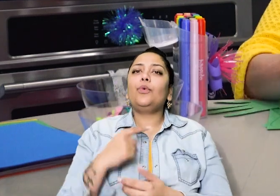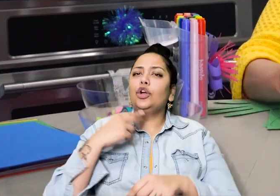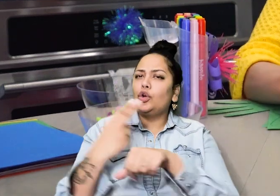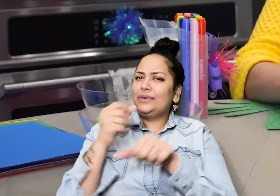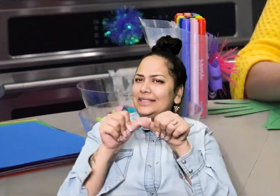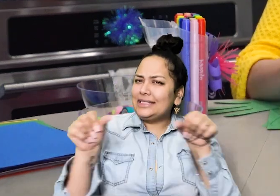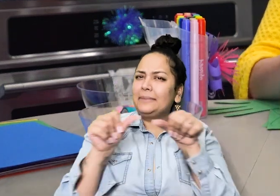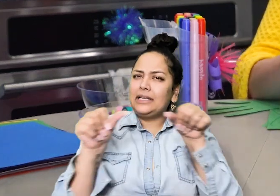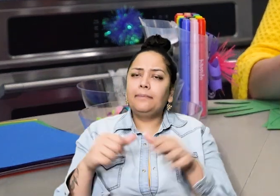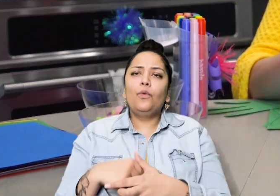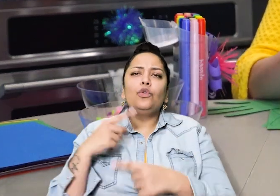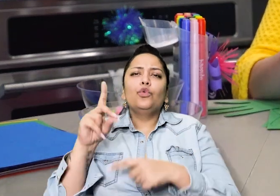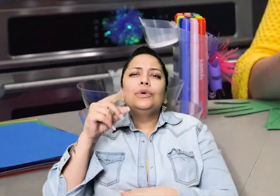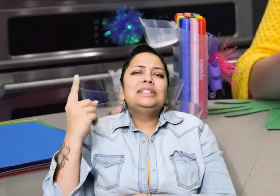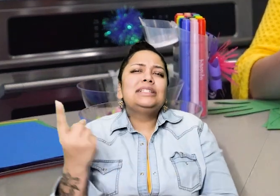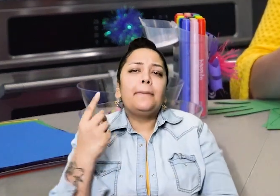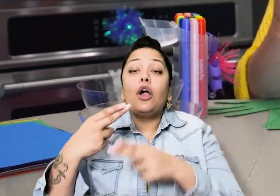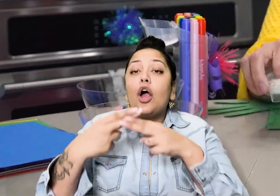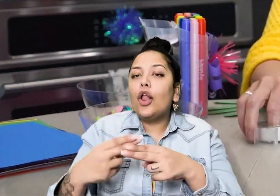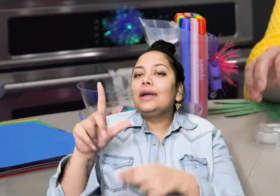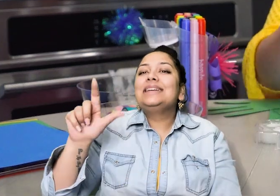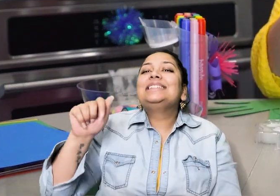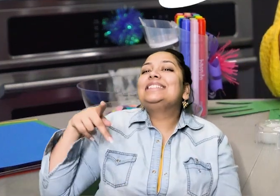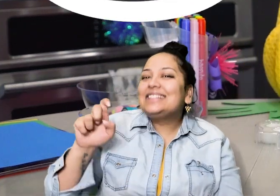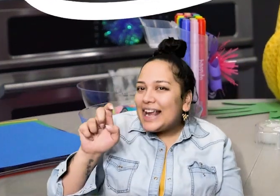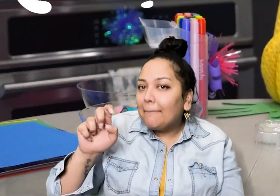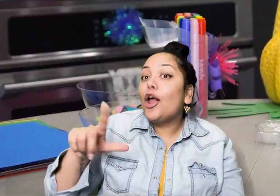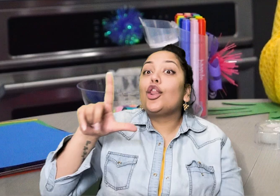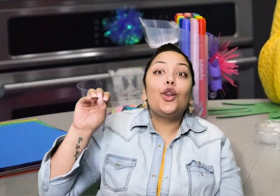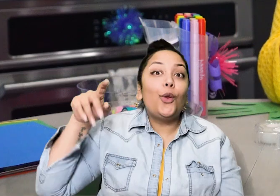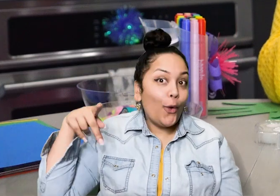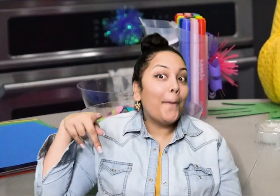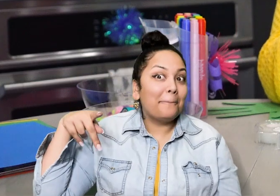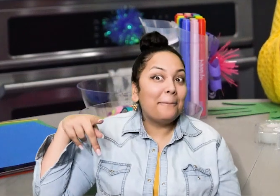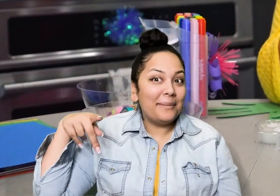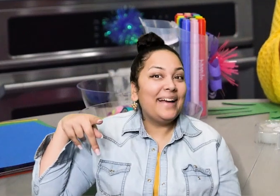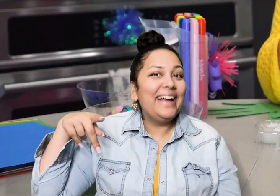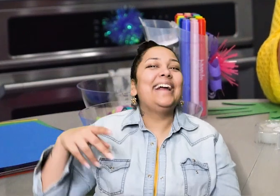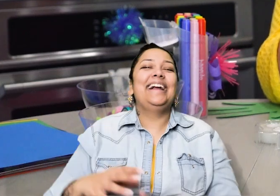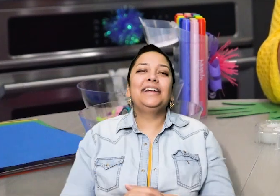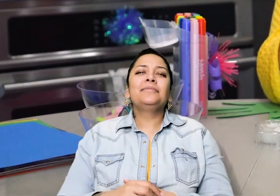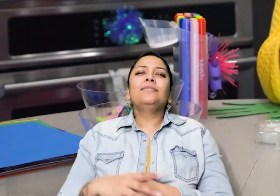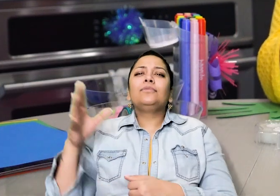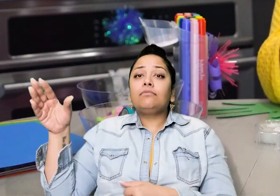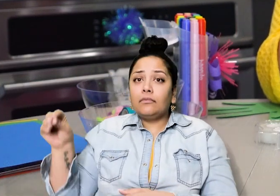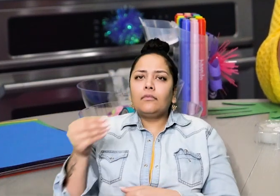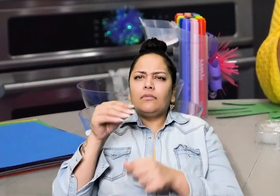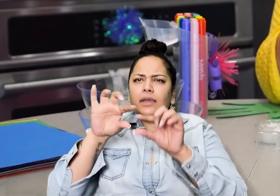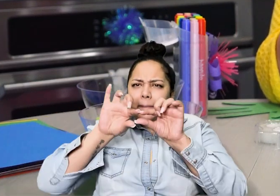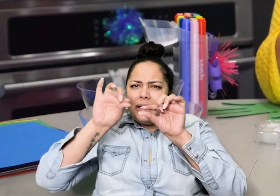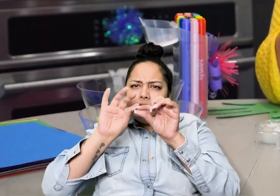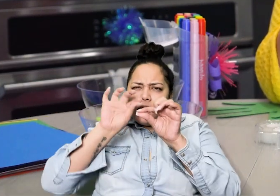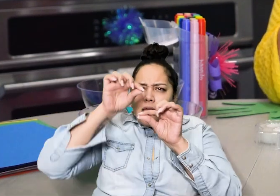tape, and we're gonna do something called a tape loop. So you take the piece of tape and you just make a loop, so